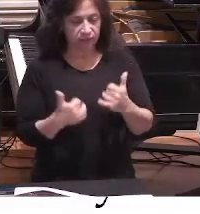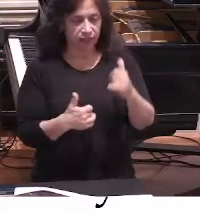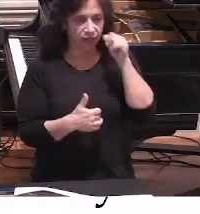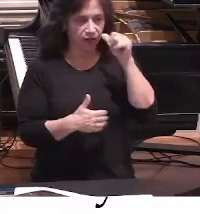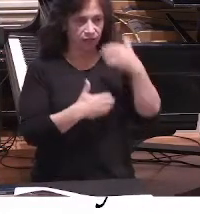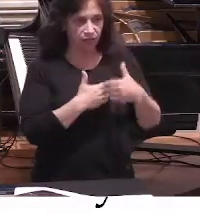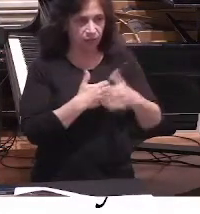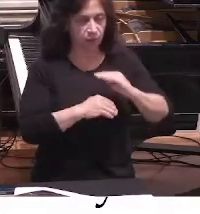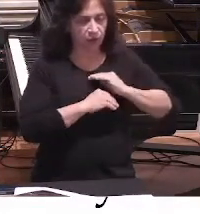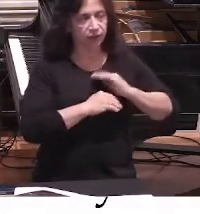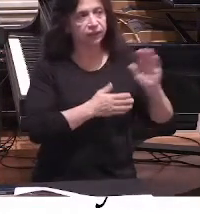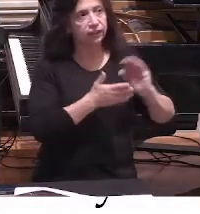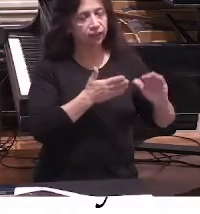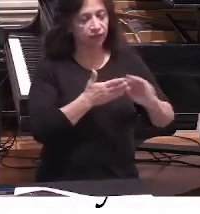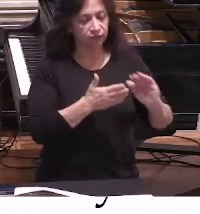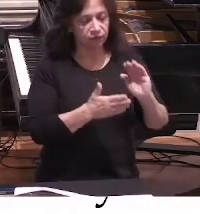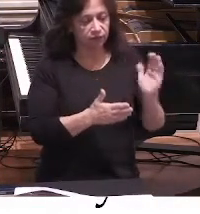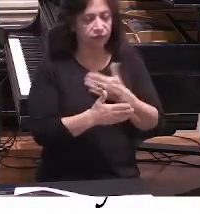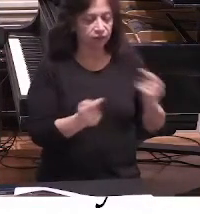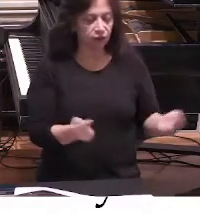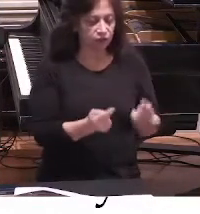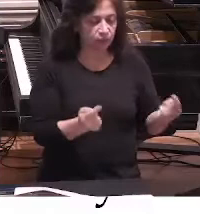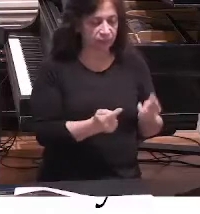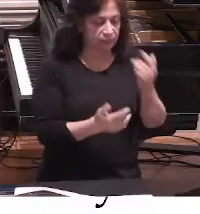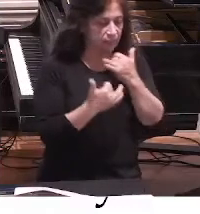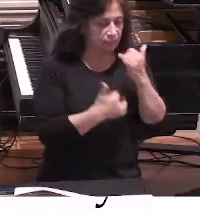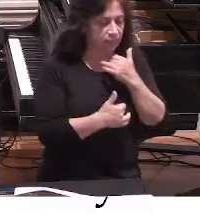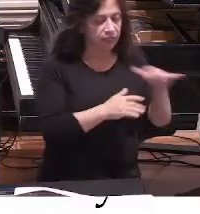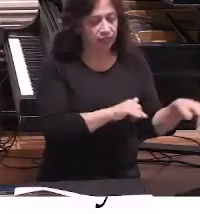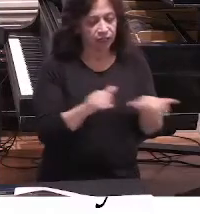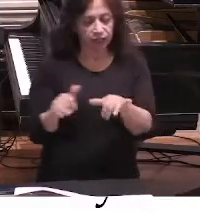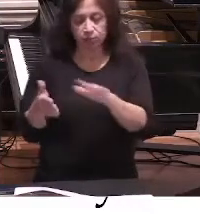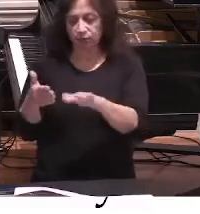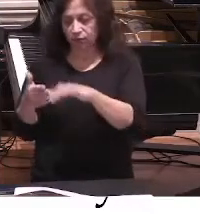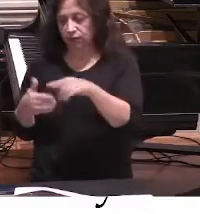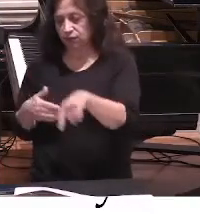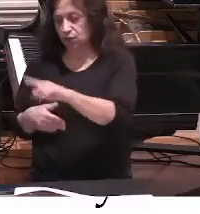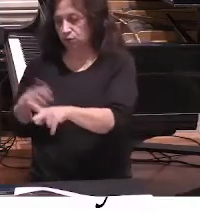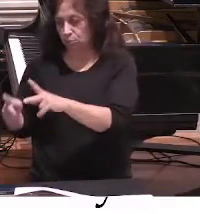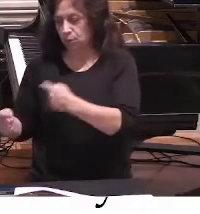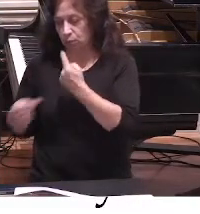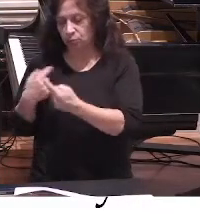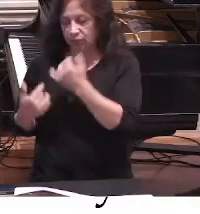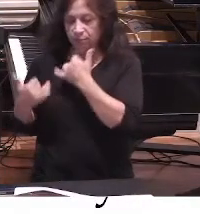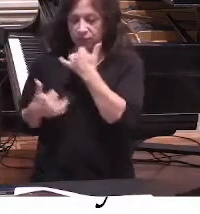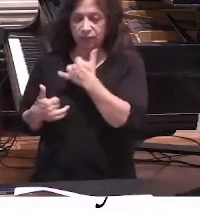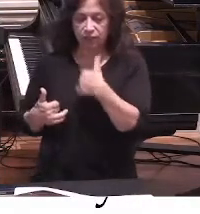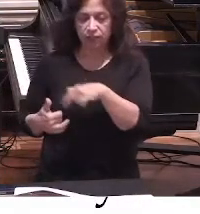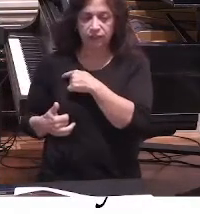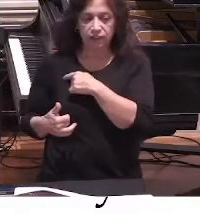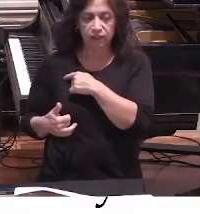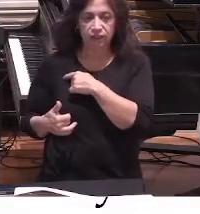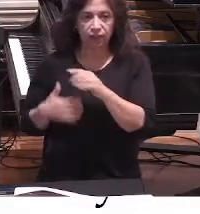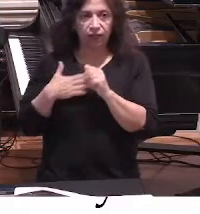this day our daily bread, and forgive us our trespasses, as we forgive those who trespass against